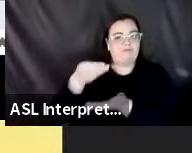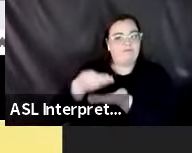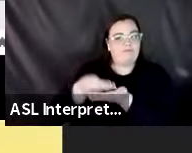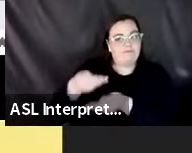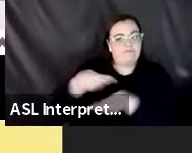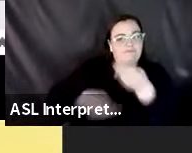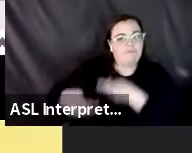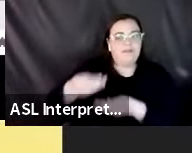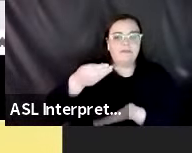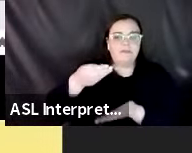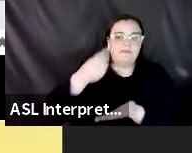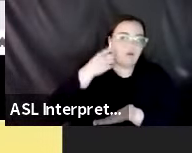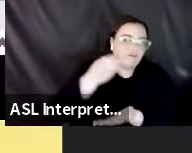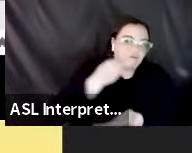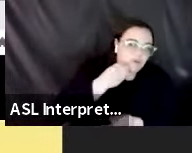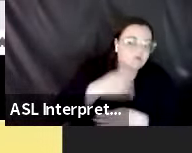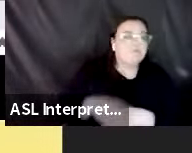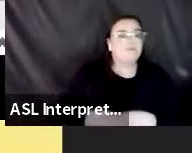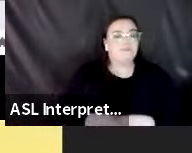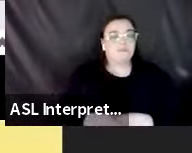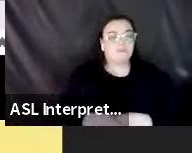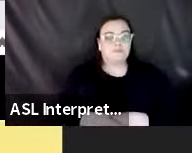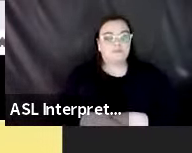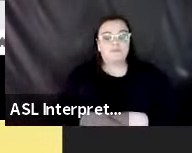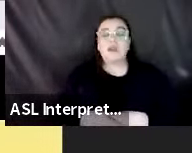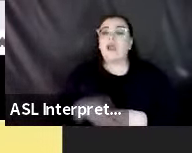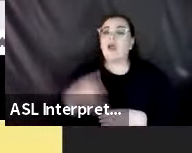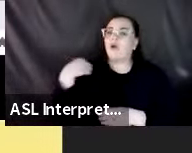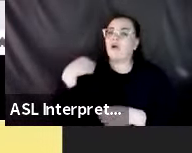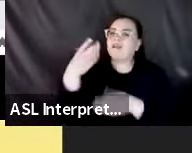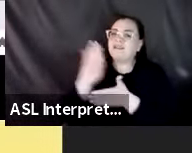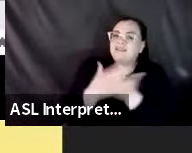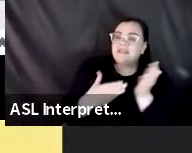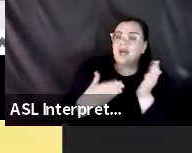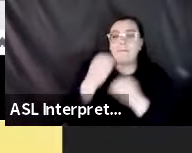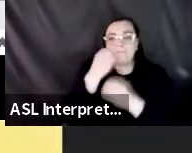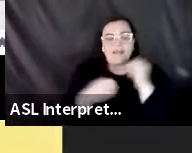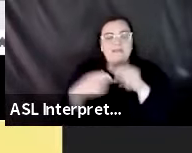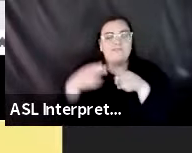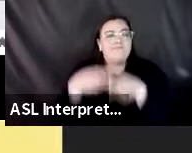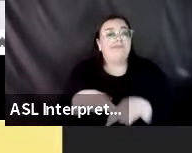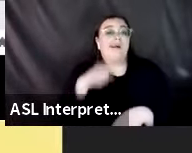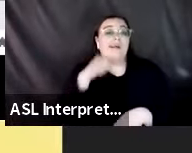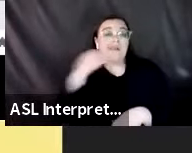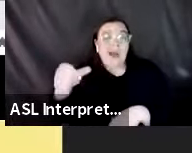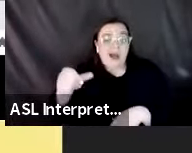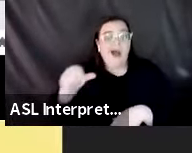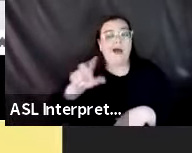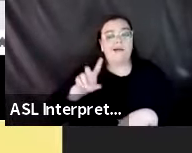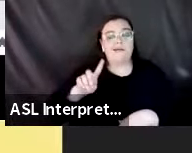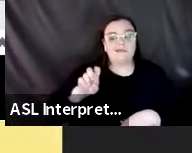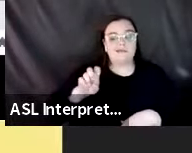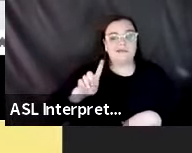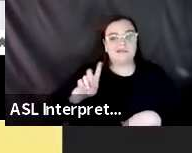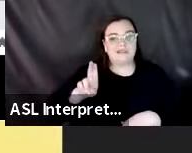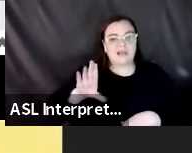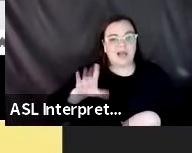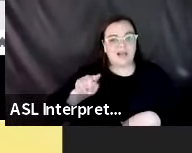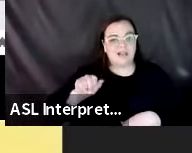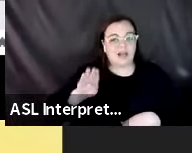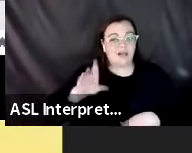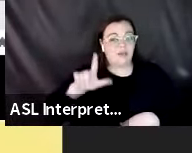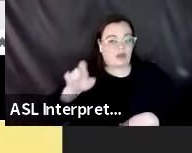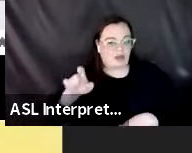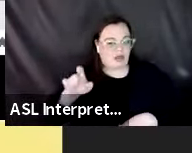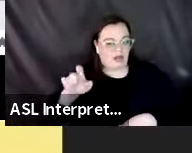Additionally, there are things called non-deductible meals. These can be announced on a commercial set at any time. They do not just have to be at breakfast.